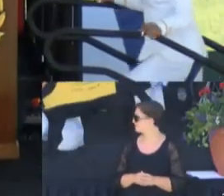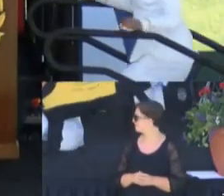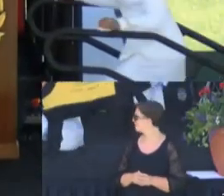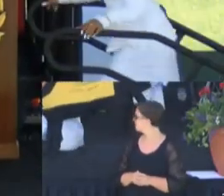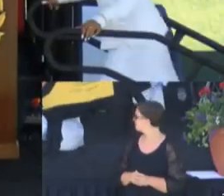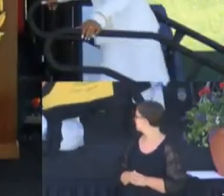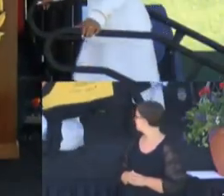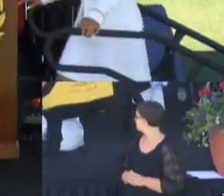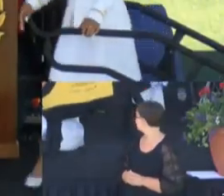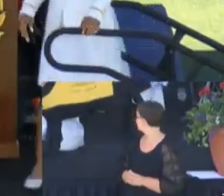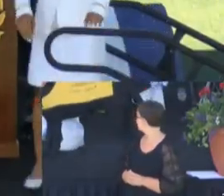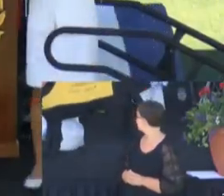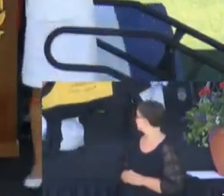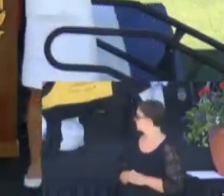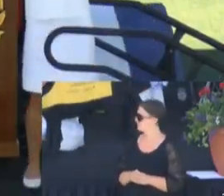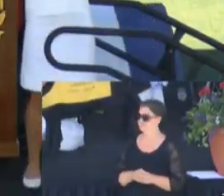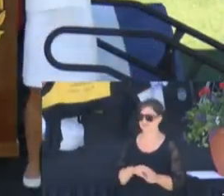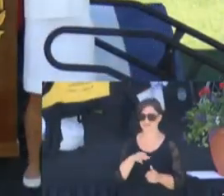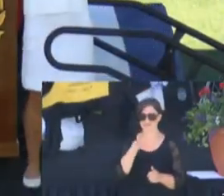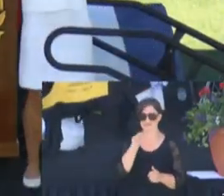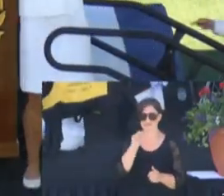Dana Maria Florde.